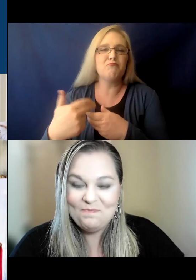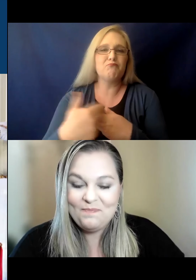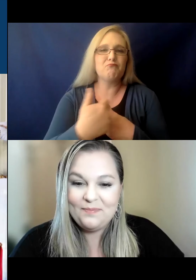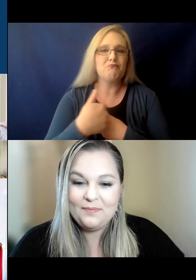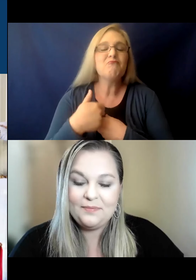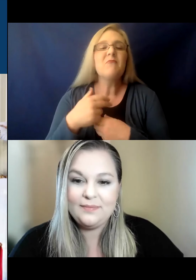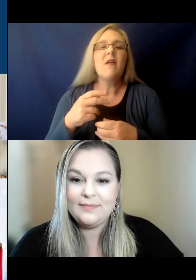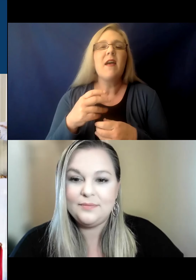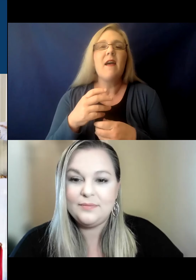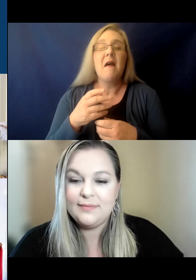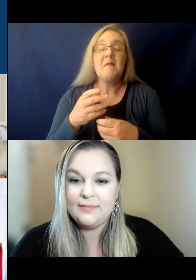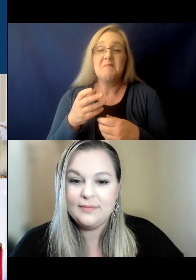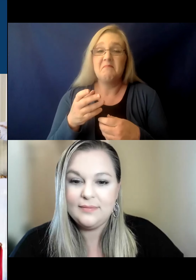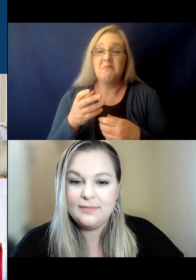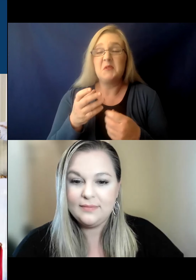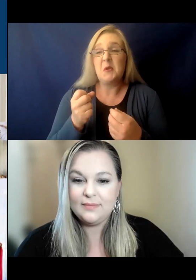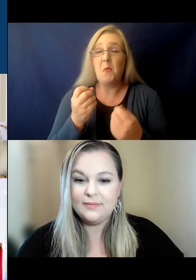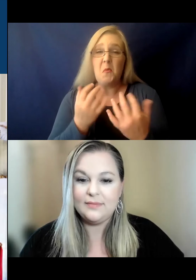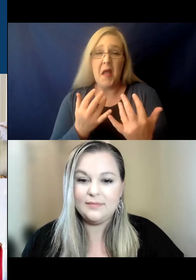started.